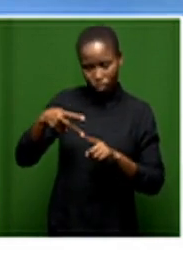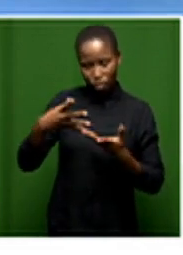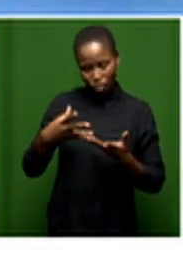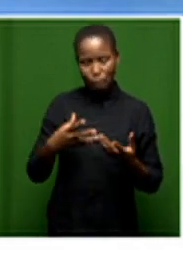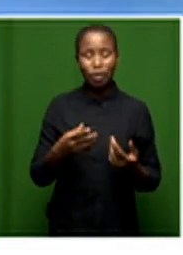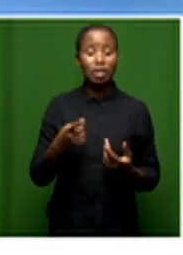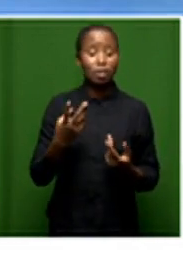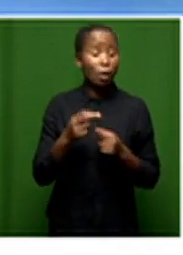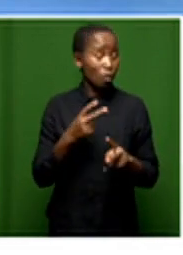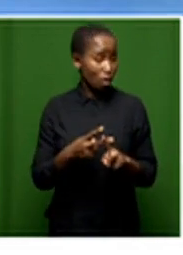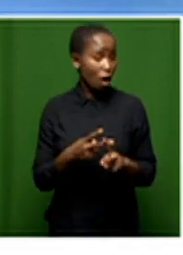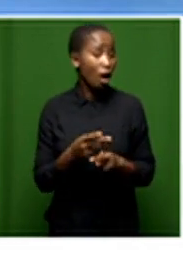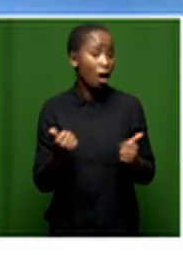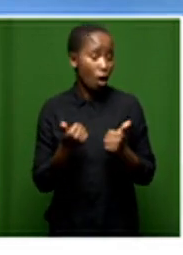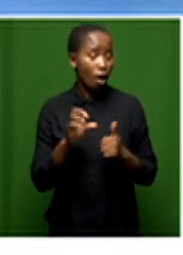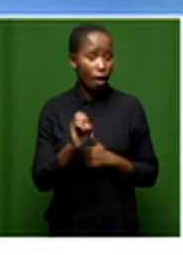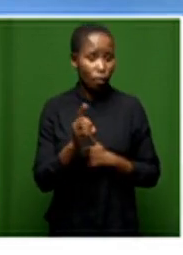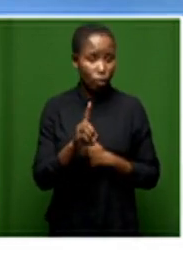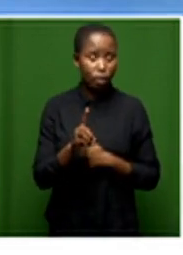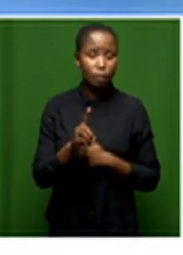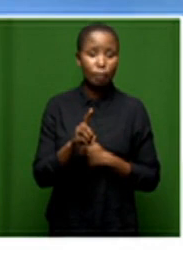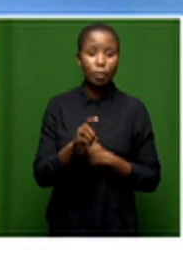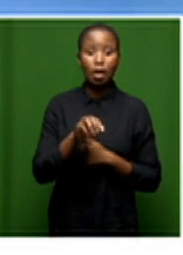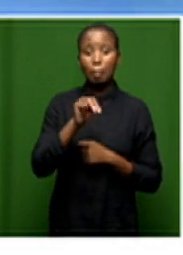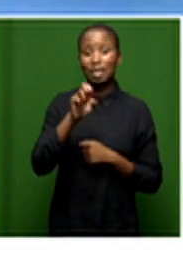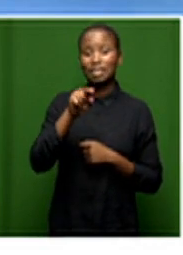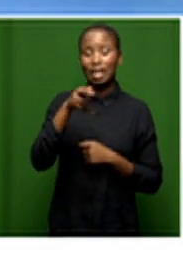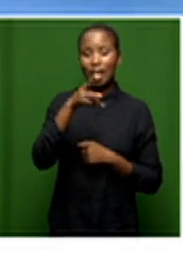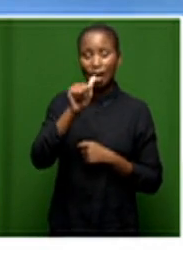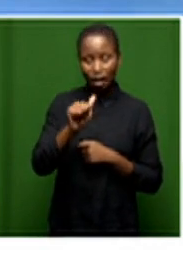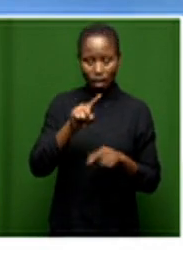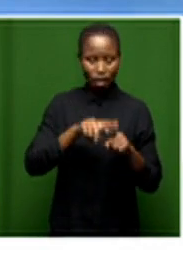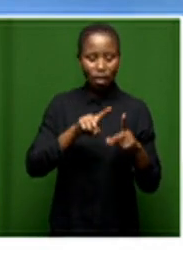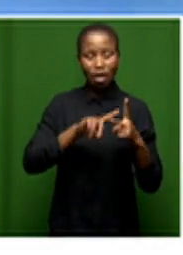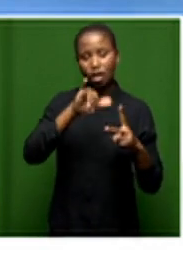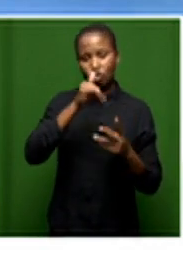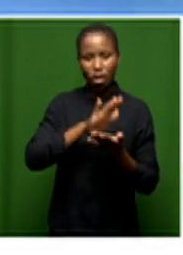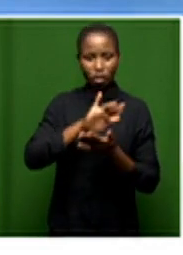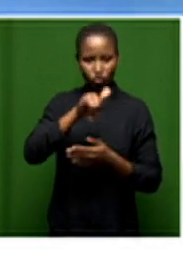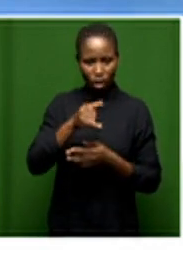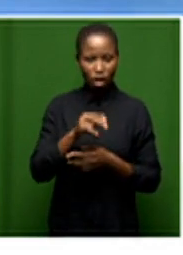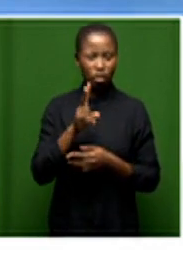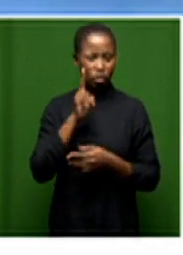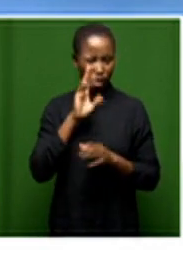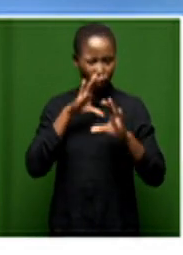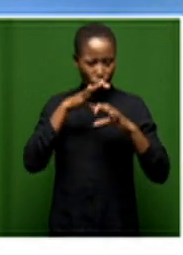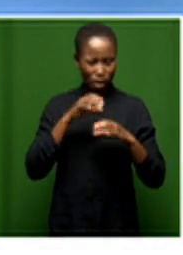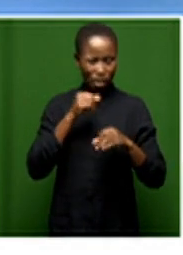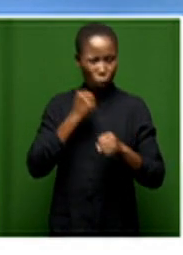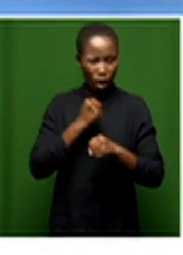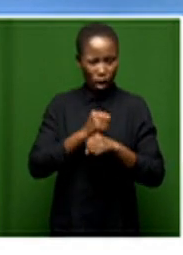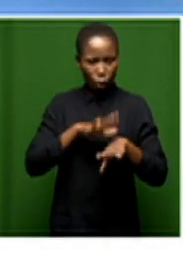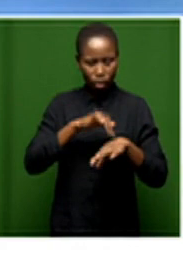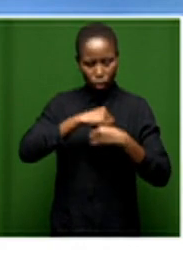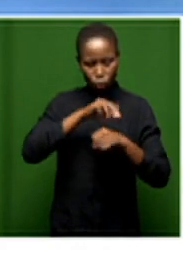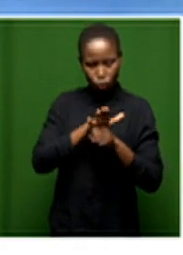Already, as we speak, Pfizer, Moderna, and J&J are looking at the variant and are adjusting their production